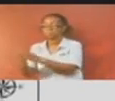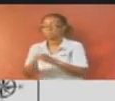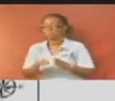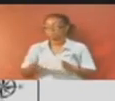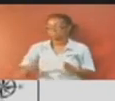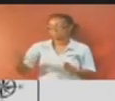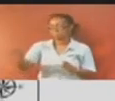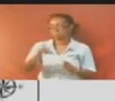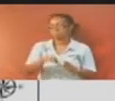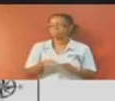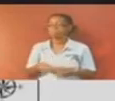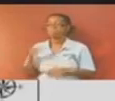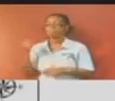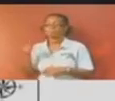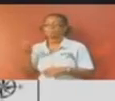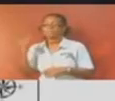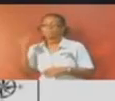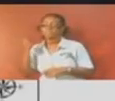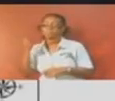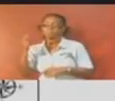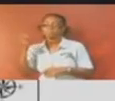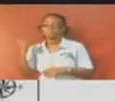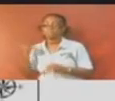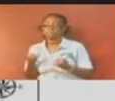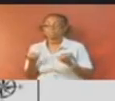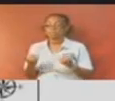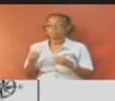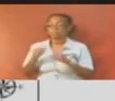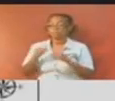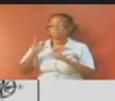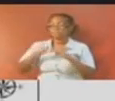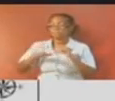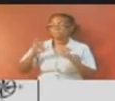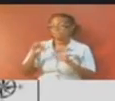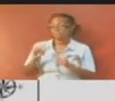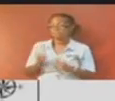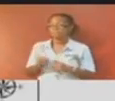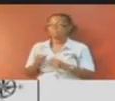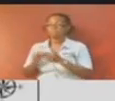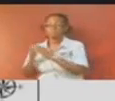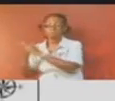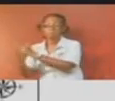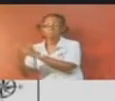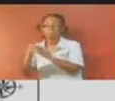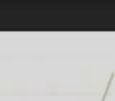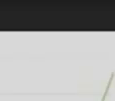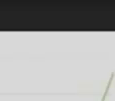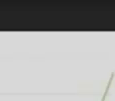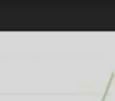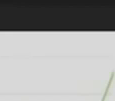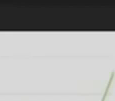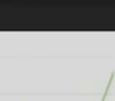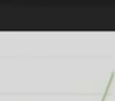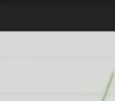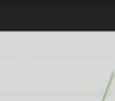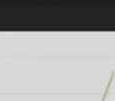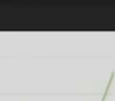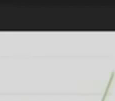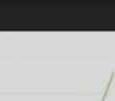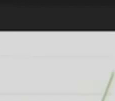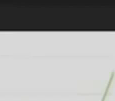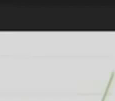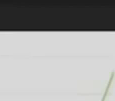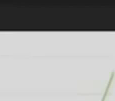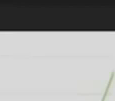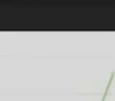30. The numbers continue to increase in the various community pockets. Next slide, please. The